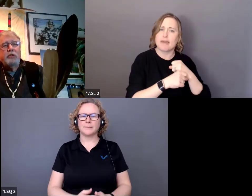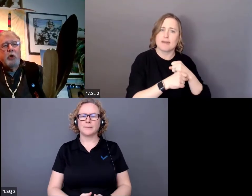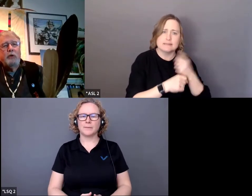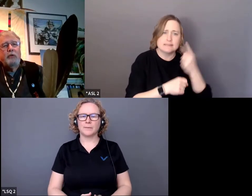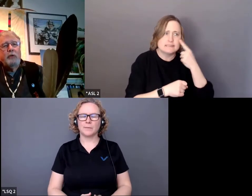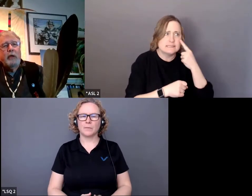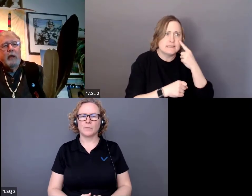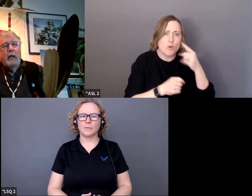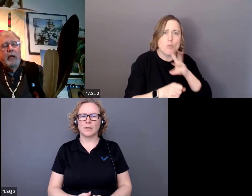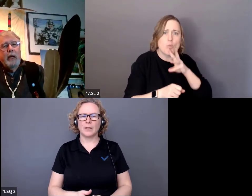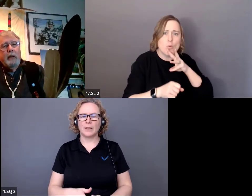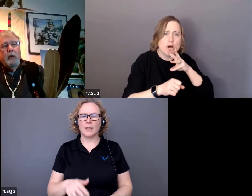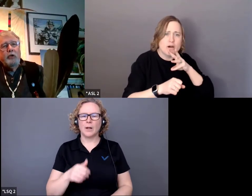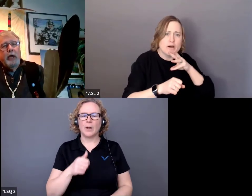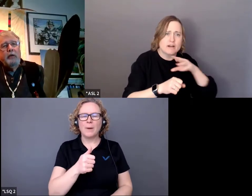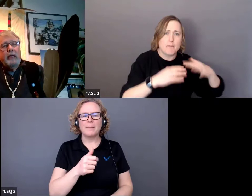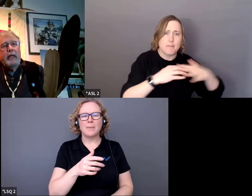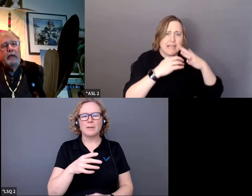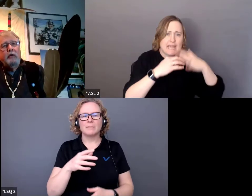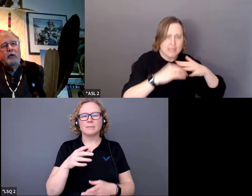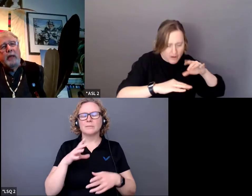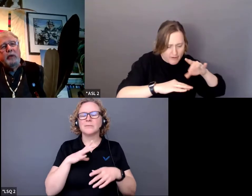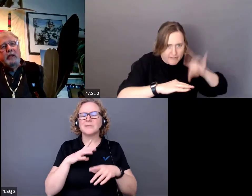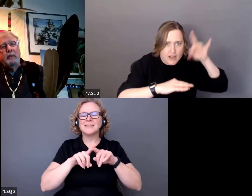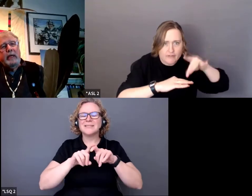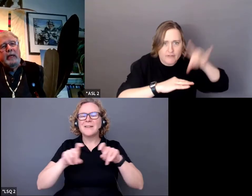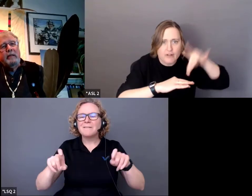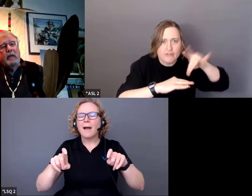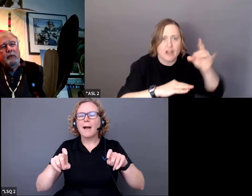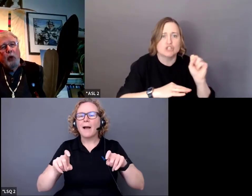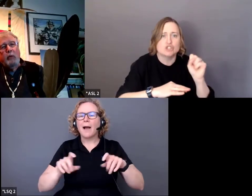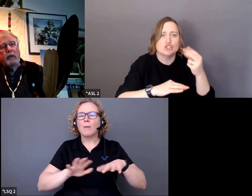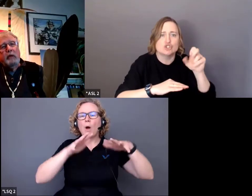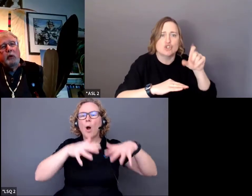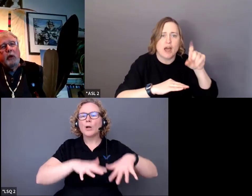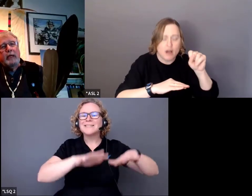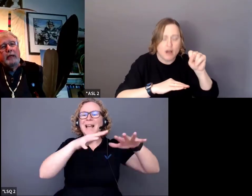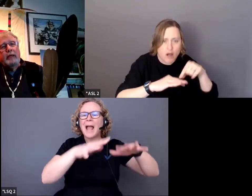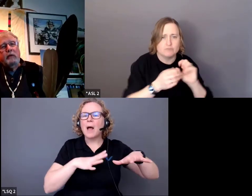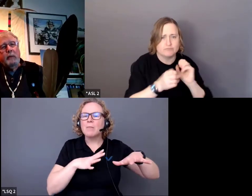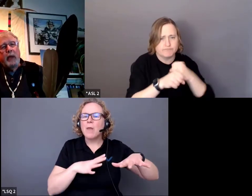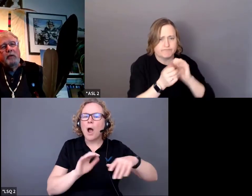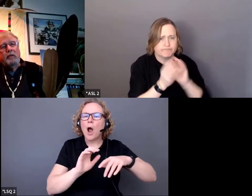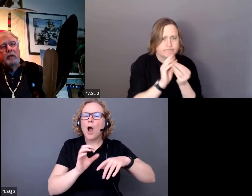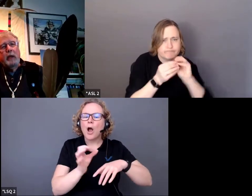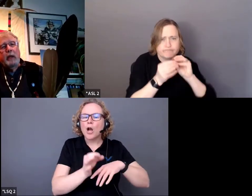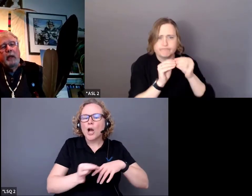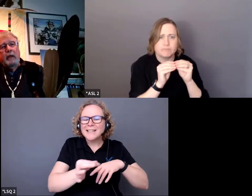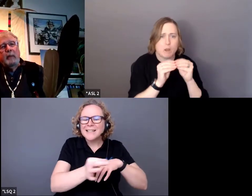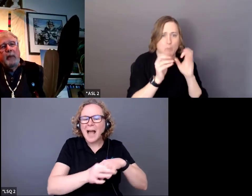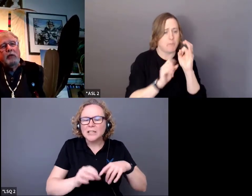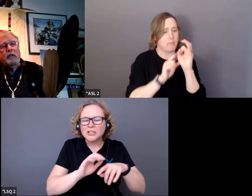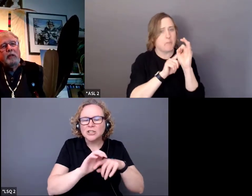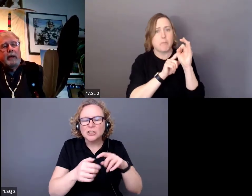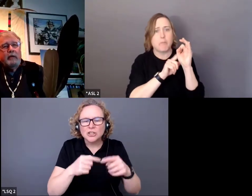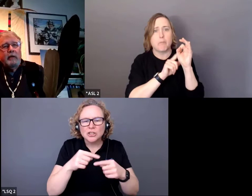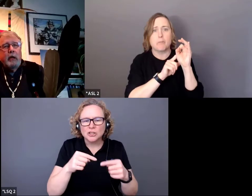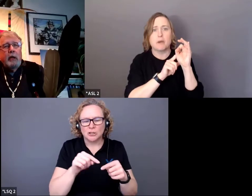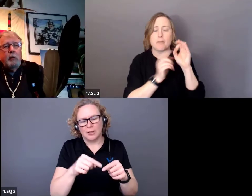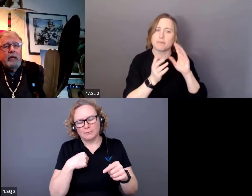the ocean shores. Those shells they then shaped into beads and formed and created these belts. The